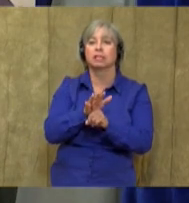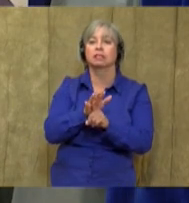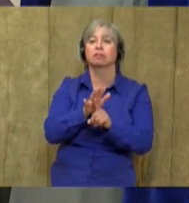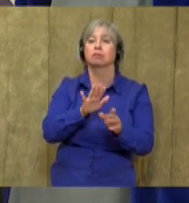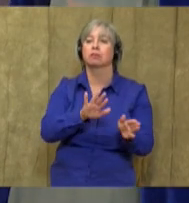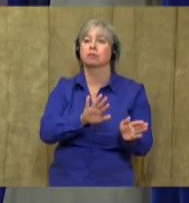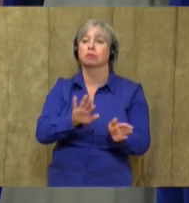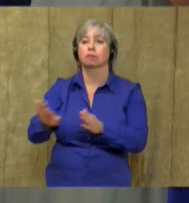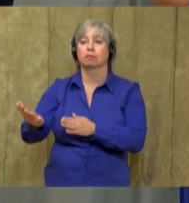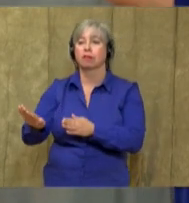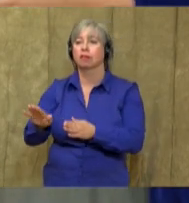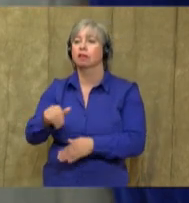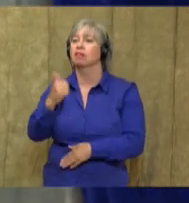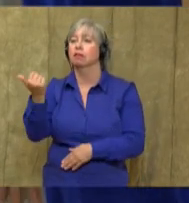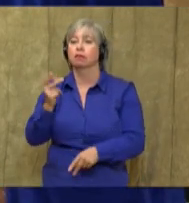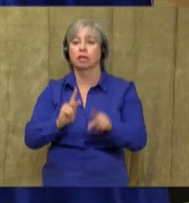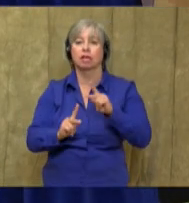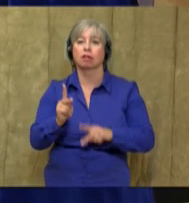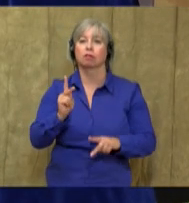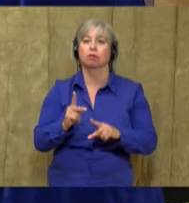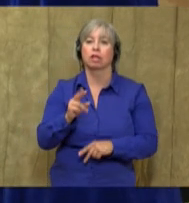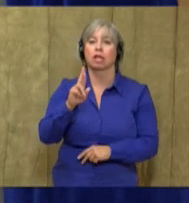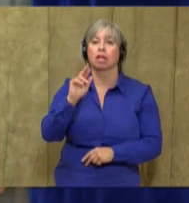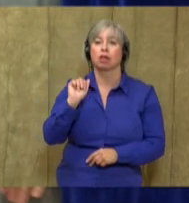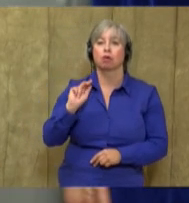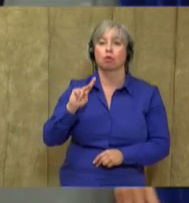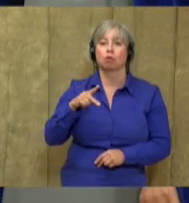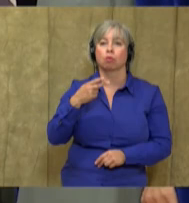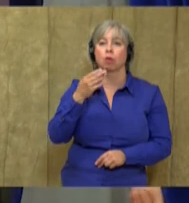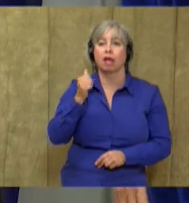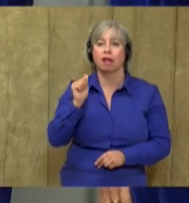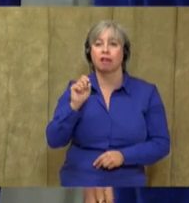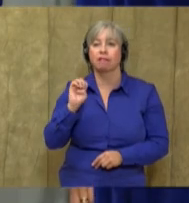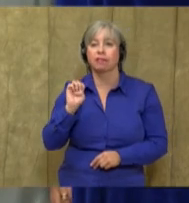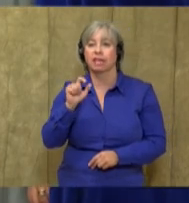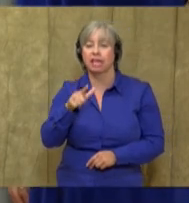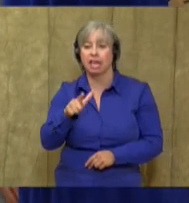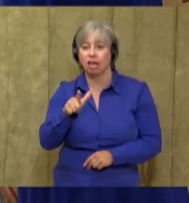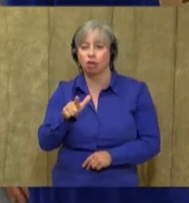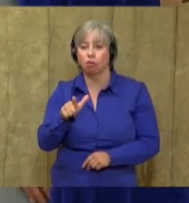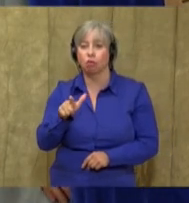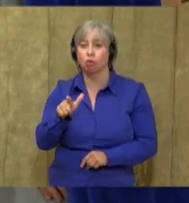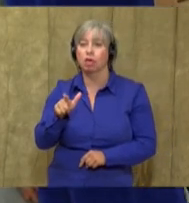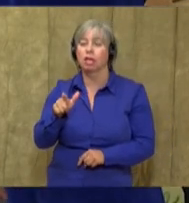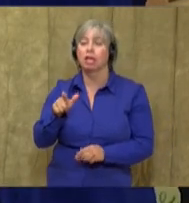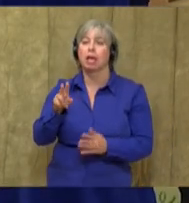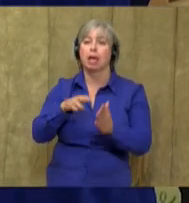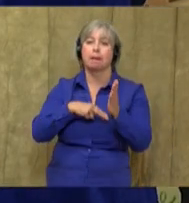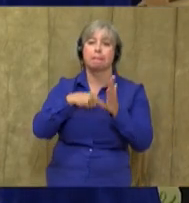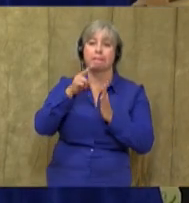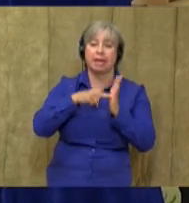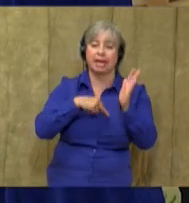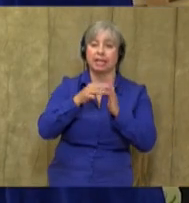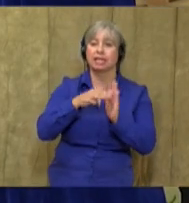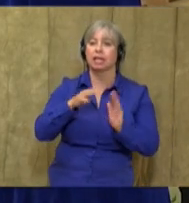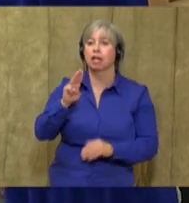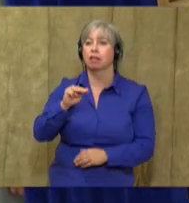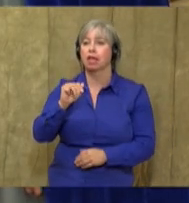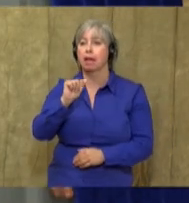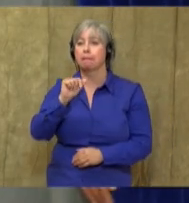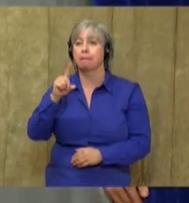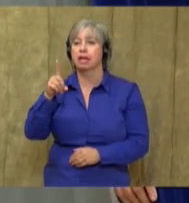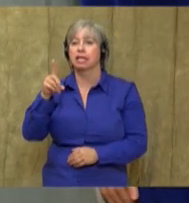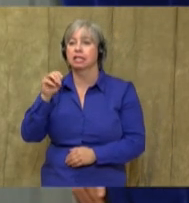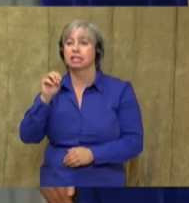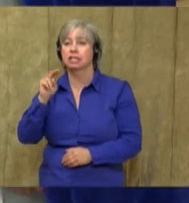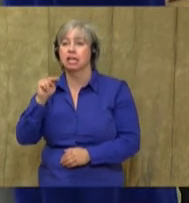And then we've got other people, Raphael. Raphael is going to be known for his painting of the Madonna and also the